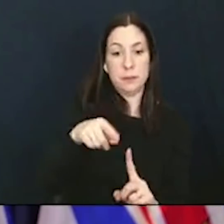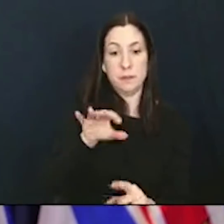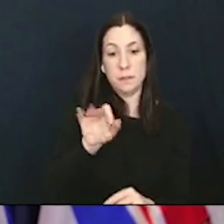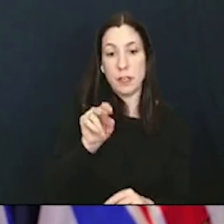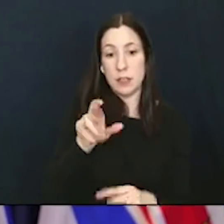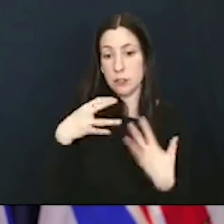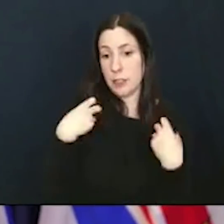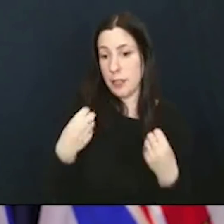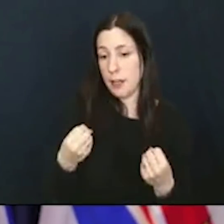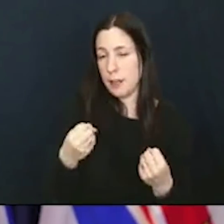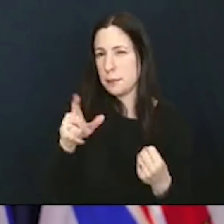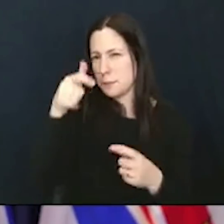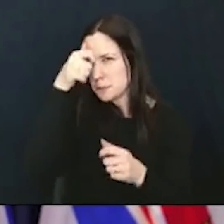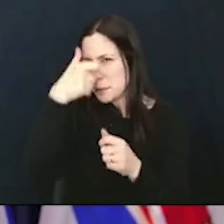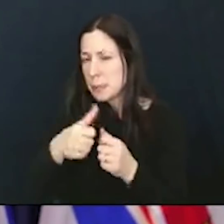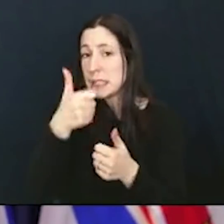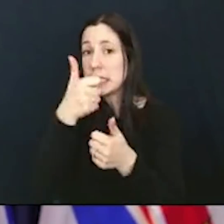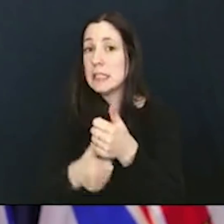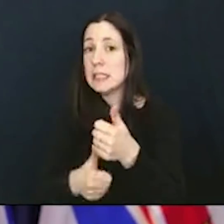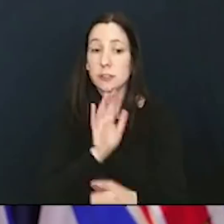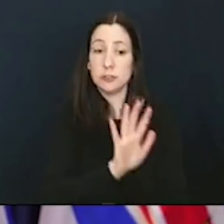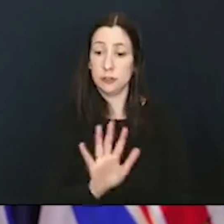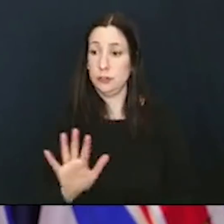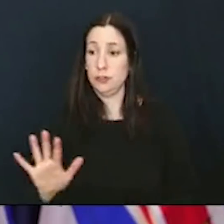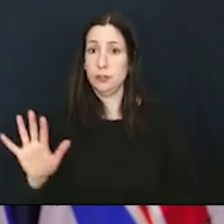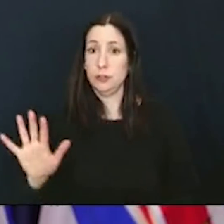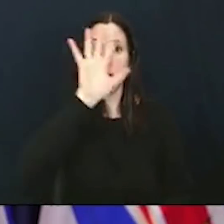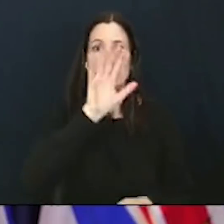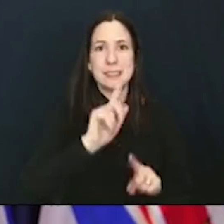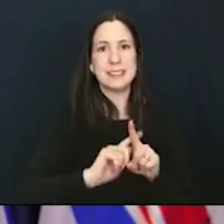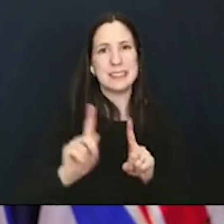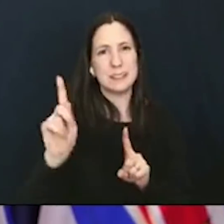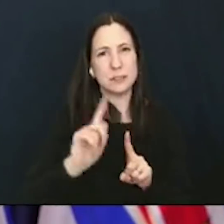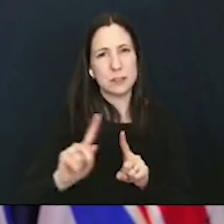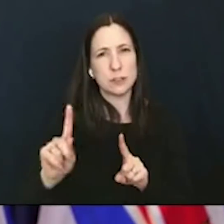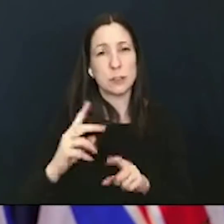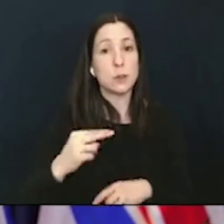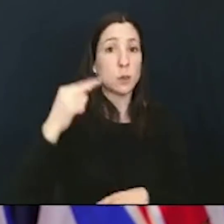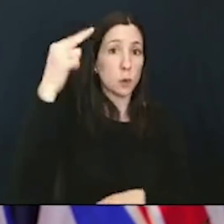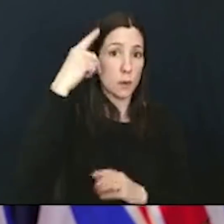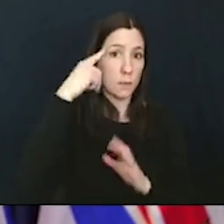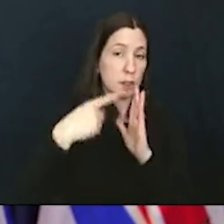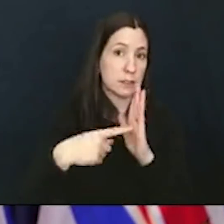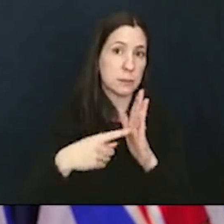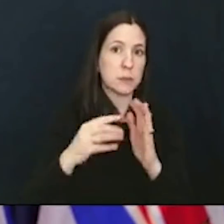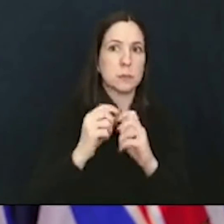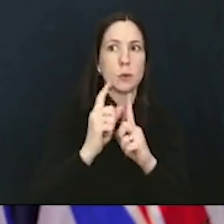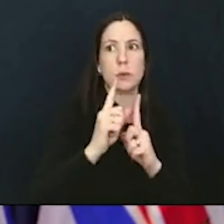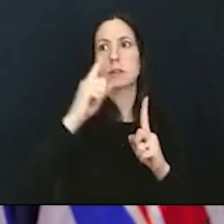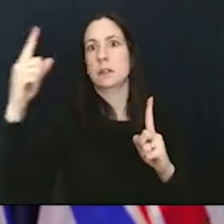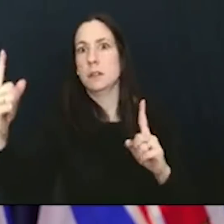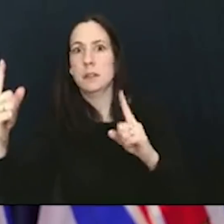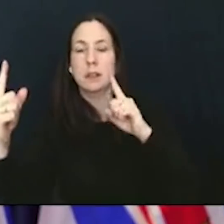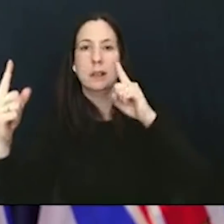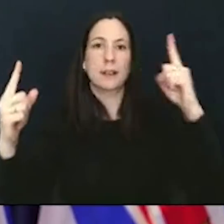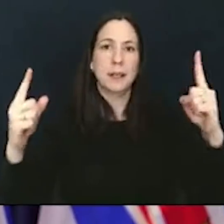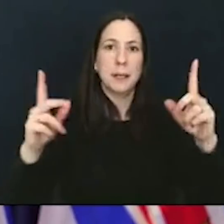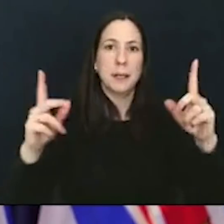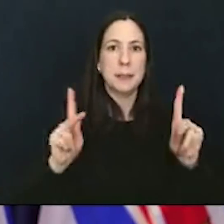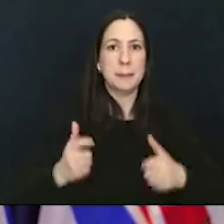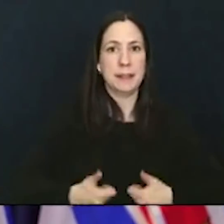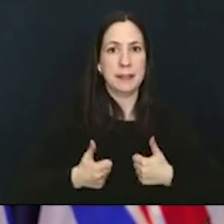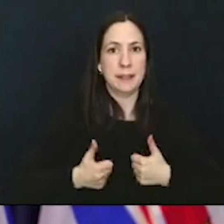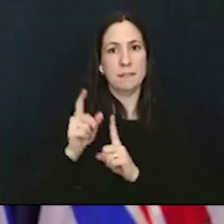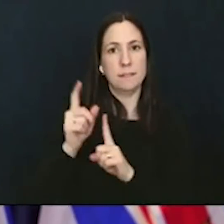are different circumstances in the north where populations are spread out and more isolated than they are in large metropolitan areas that